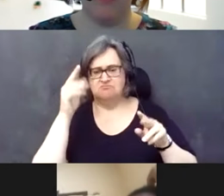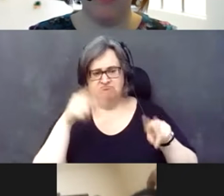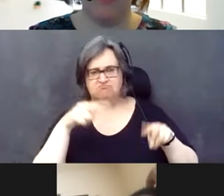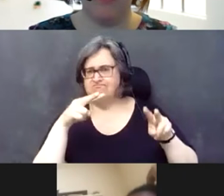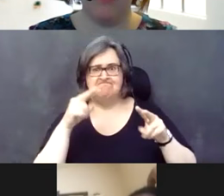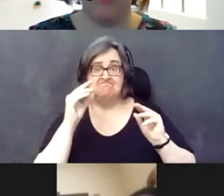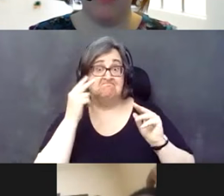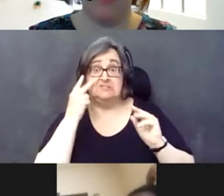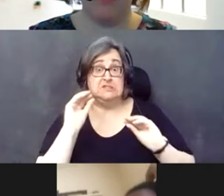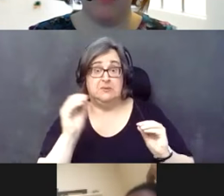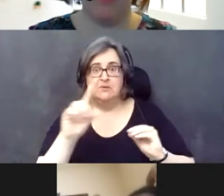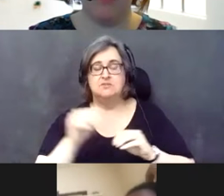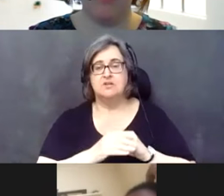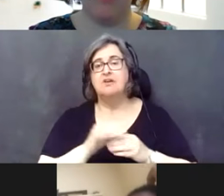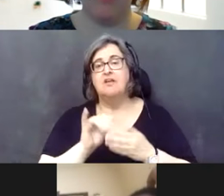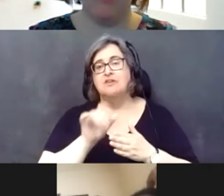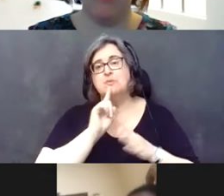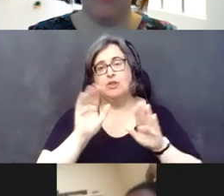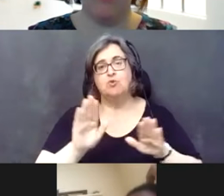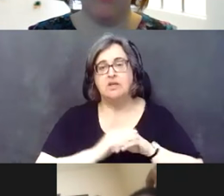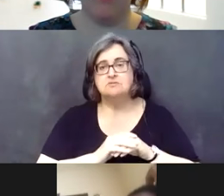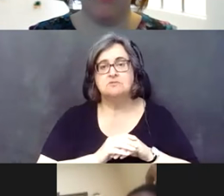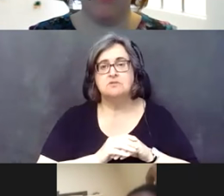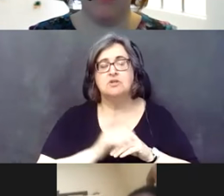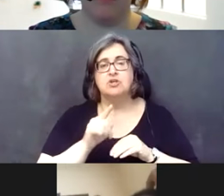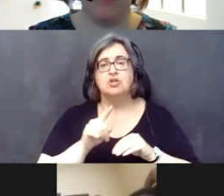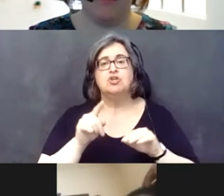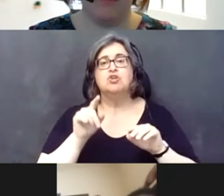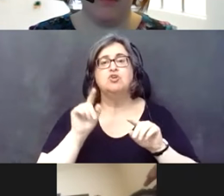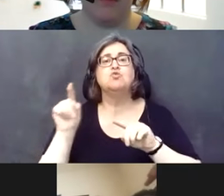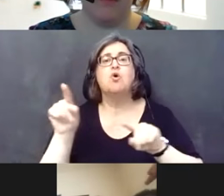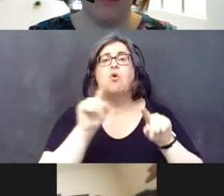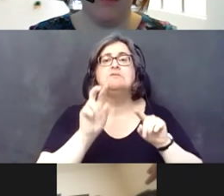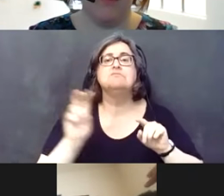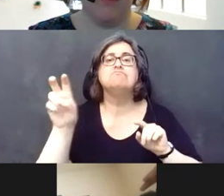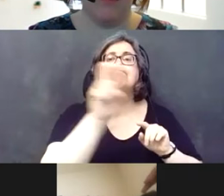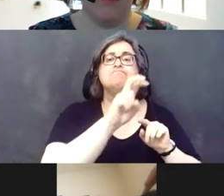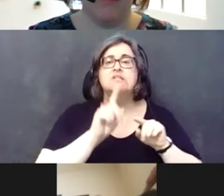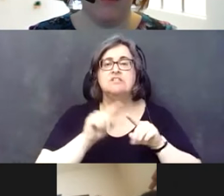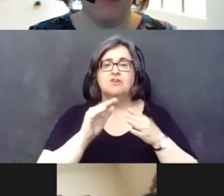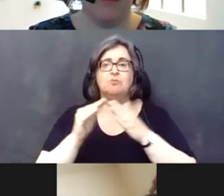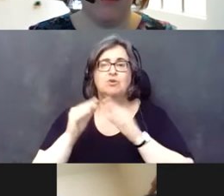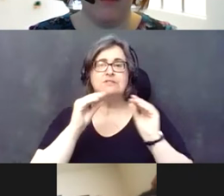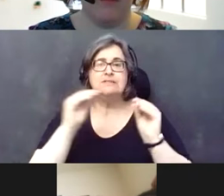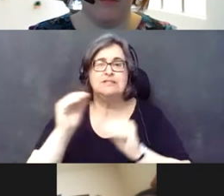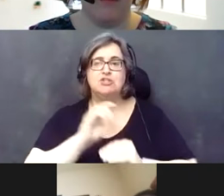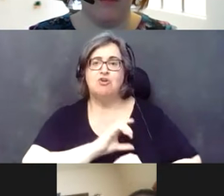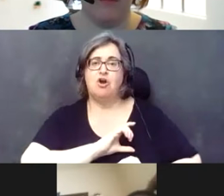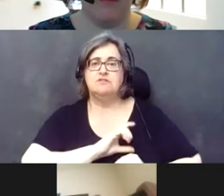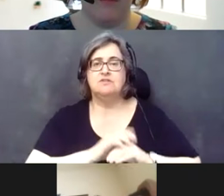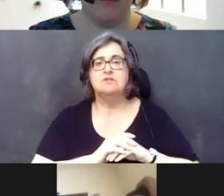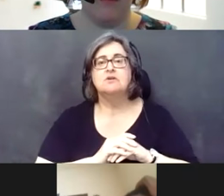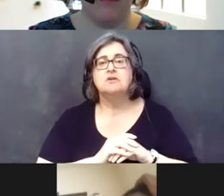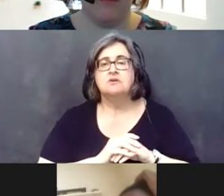So this is, pretty great that you are going out to different communities and training officers. What kind of